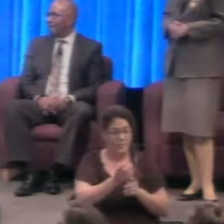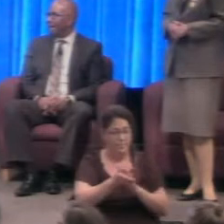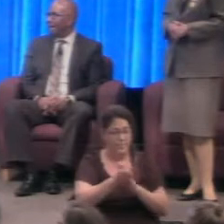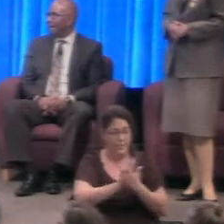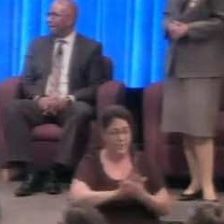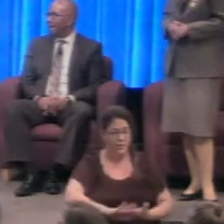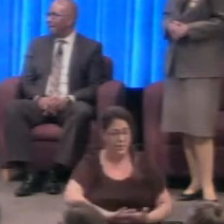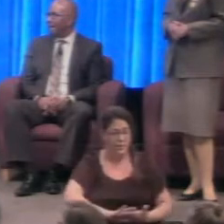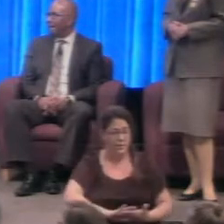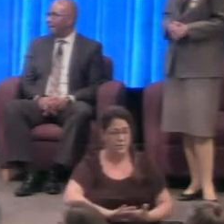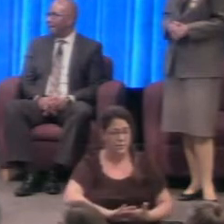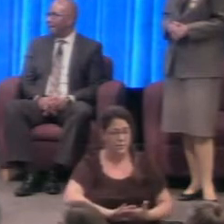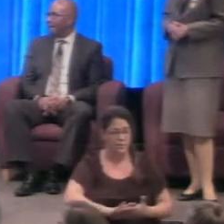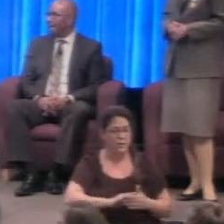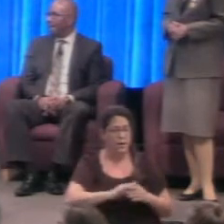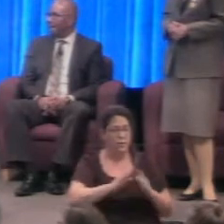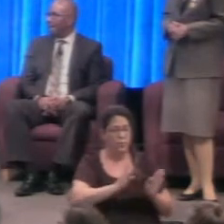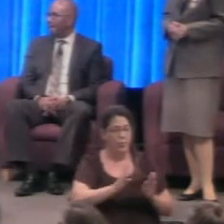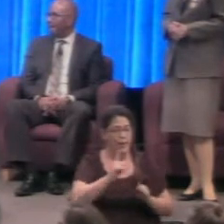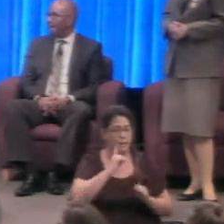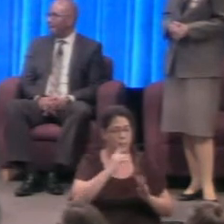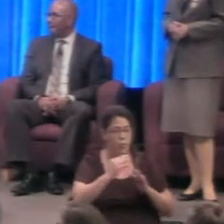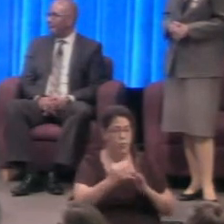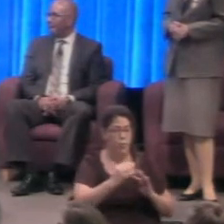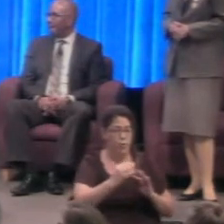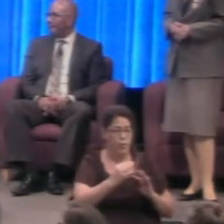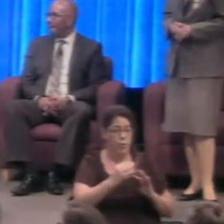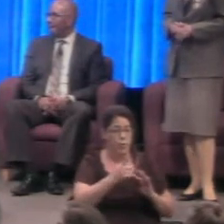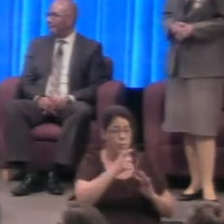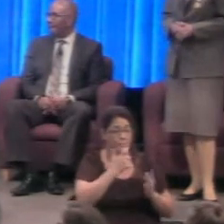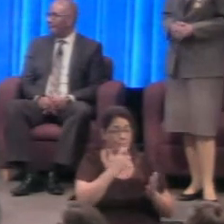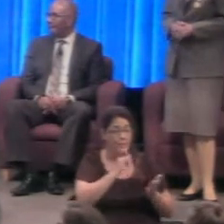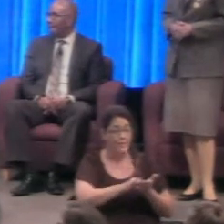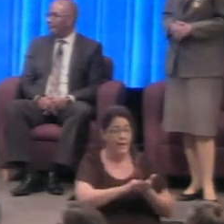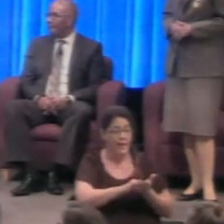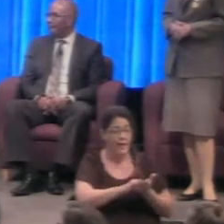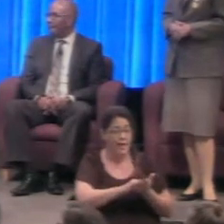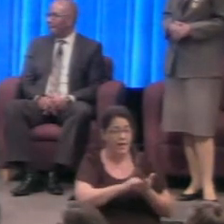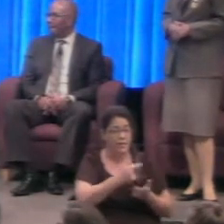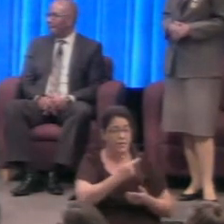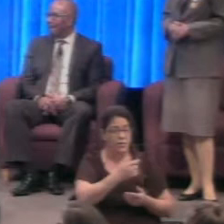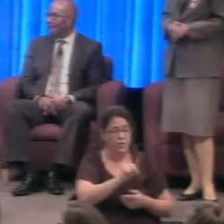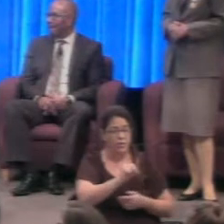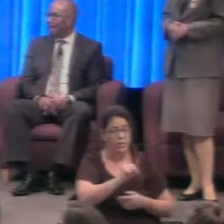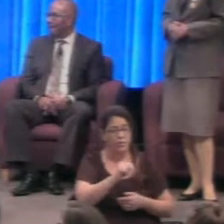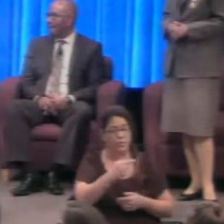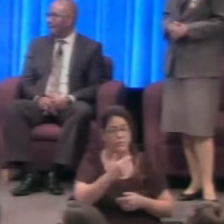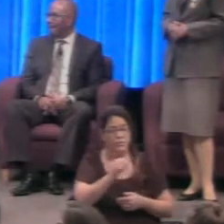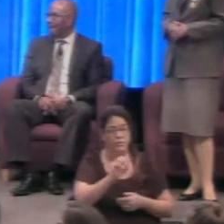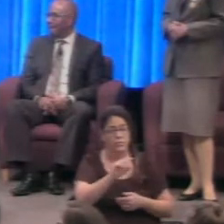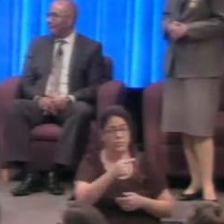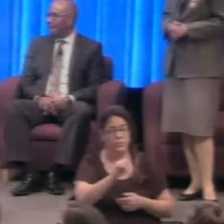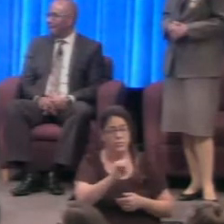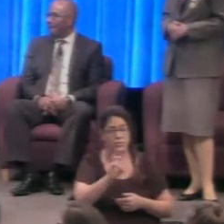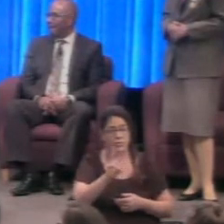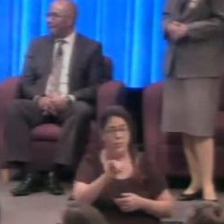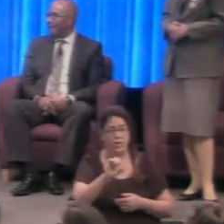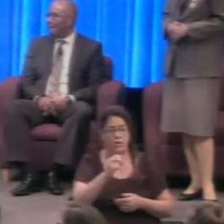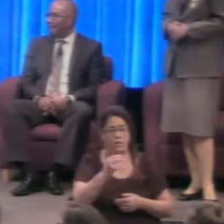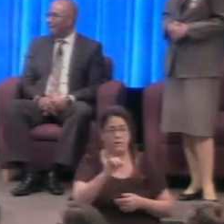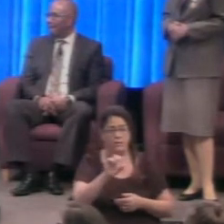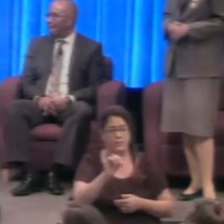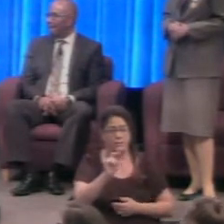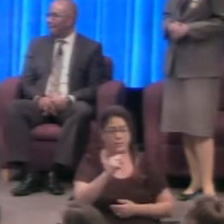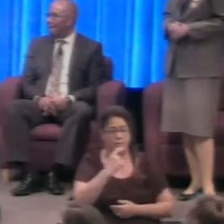be prepared for war. General George Washington. Peace is our profession. Miss Miller